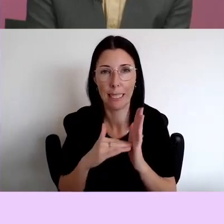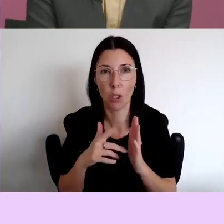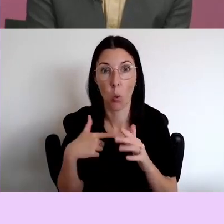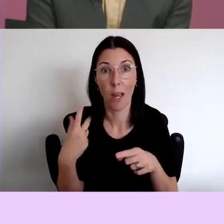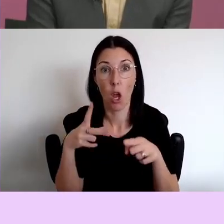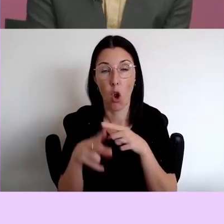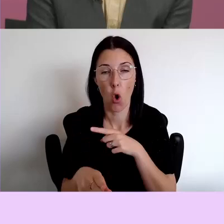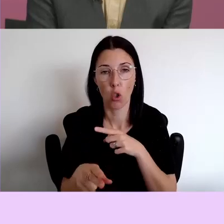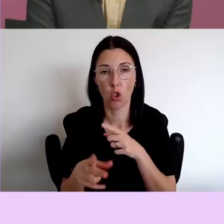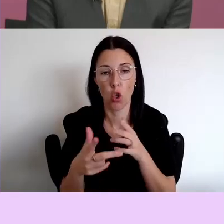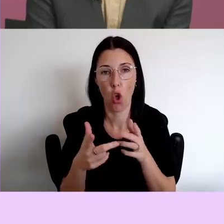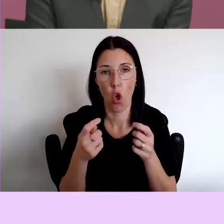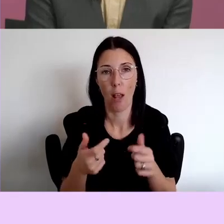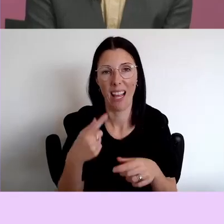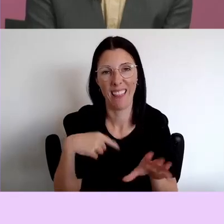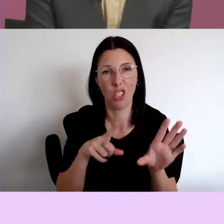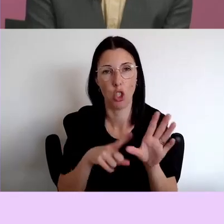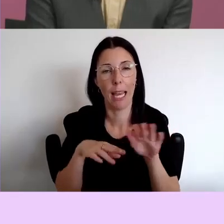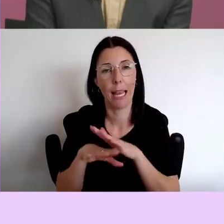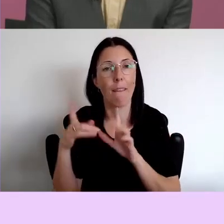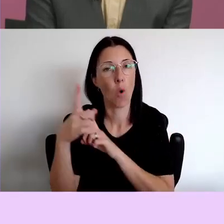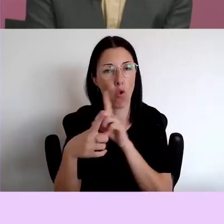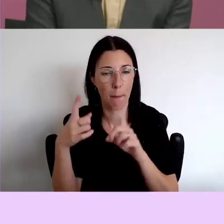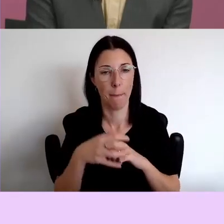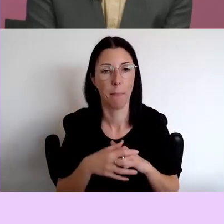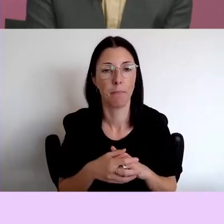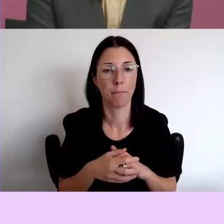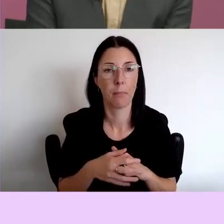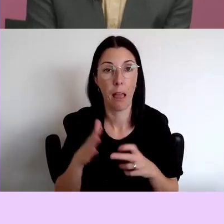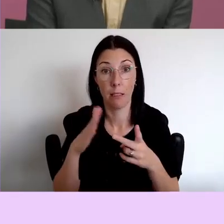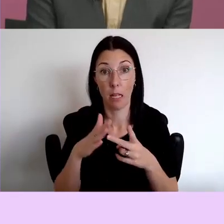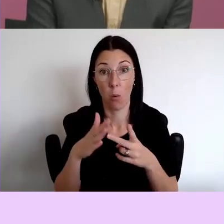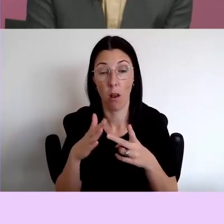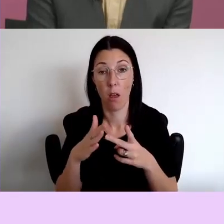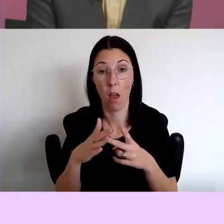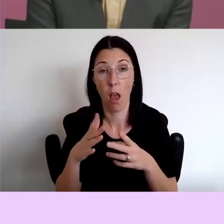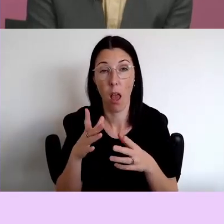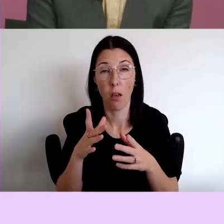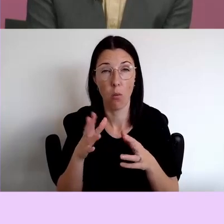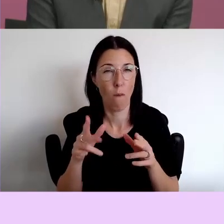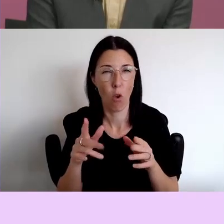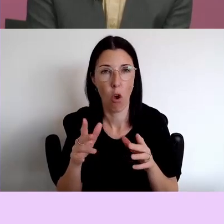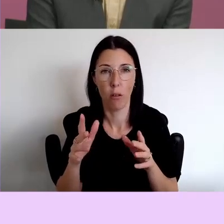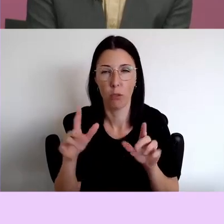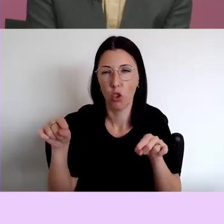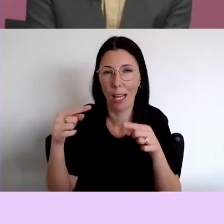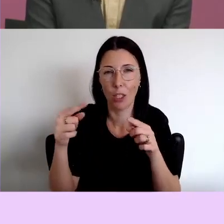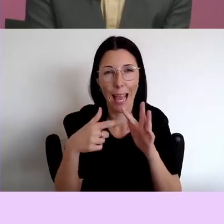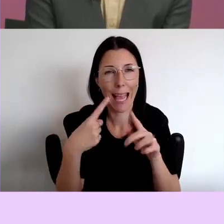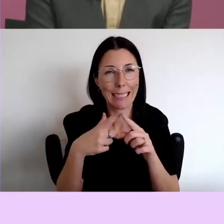earlier this year. The latter was designed to challenge our executives and push them beyond their comfort